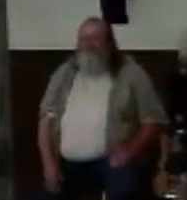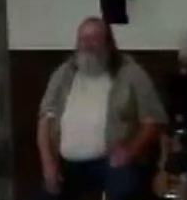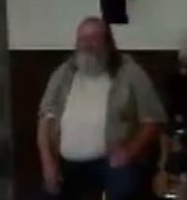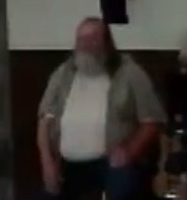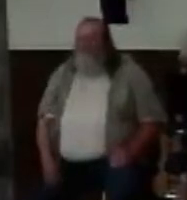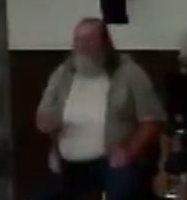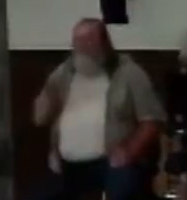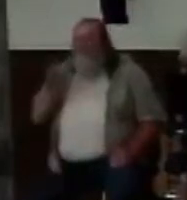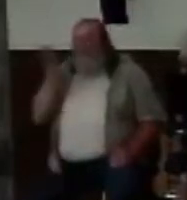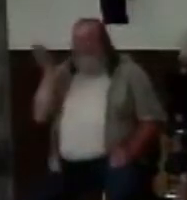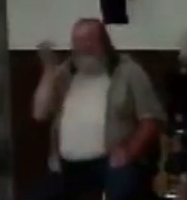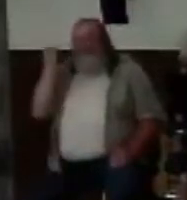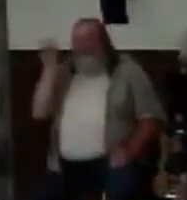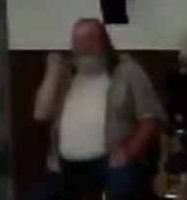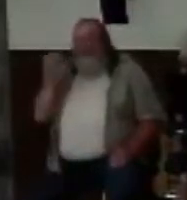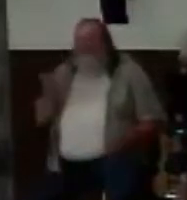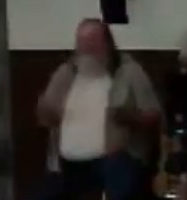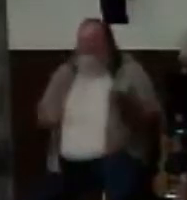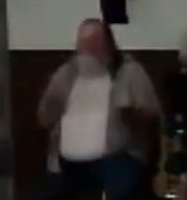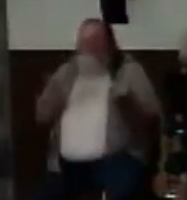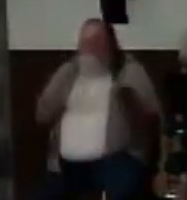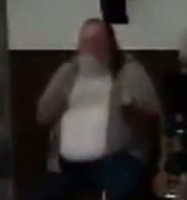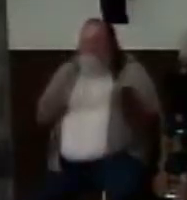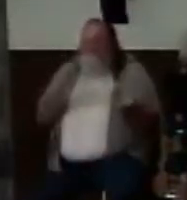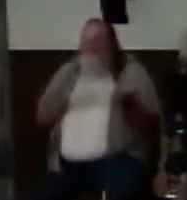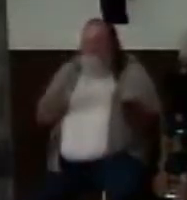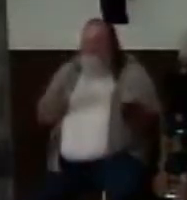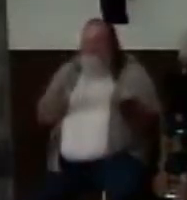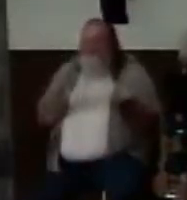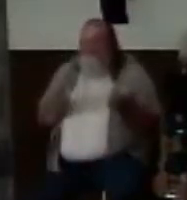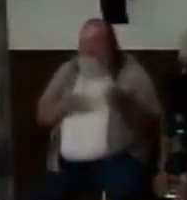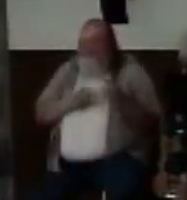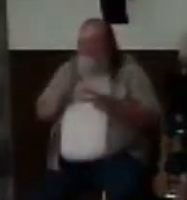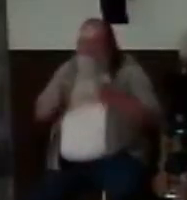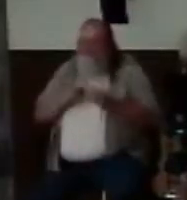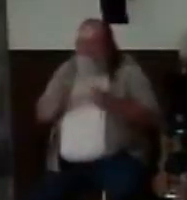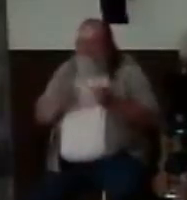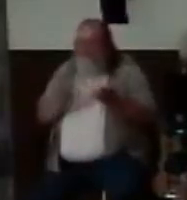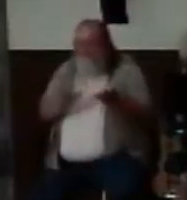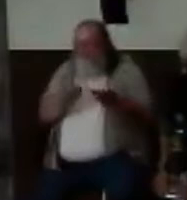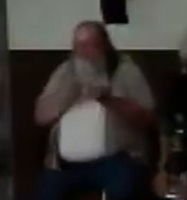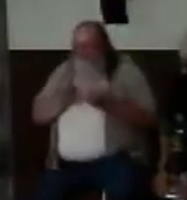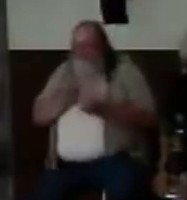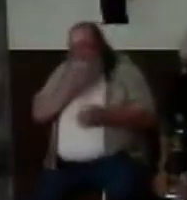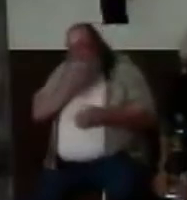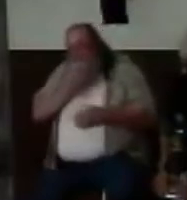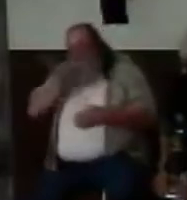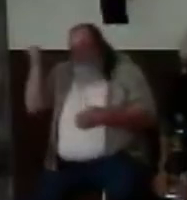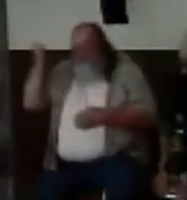and everybody will come to me for bread. I'm going to start my own restaurant. I'm going to be an entrepreneur.